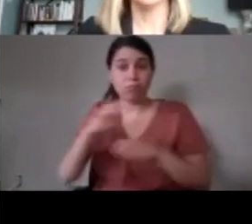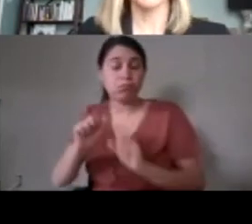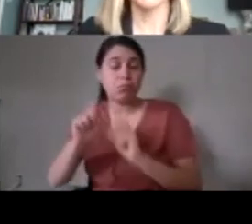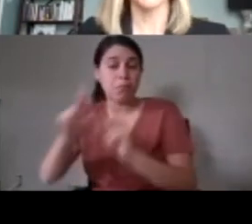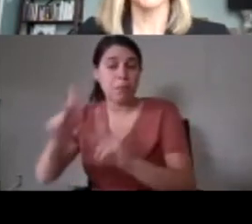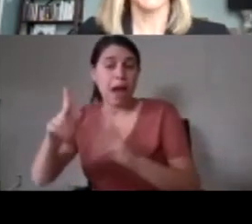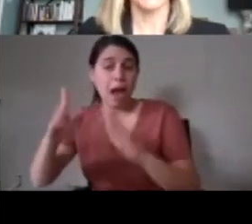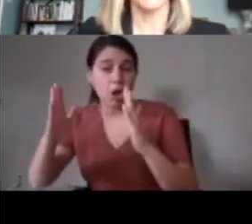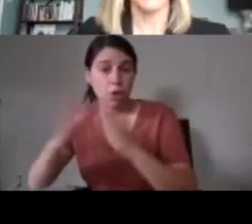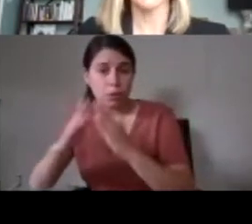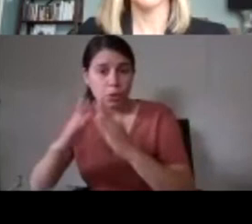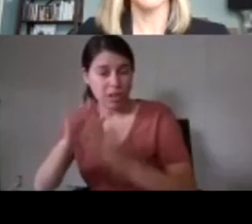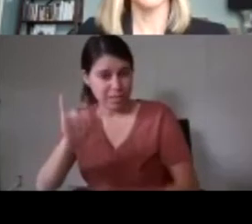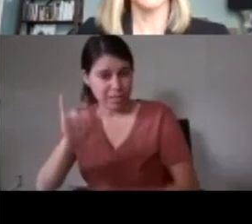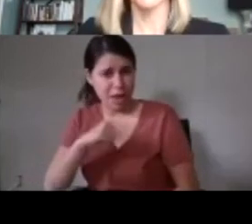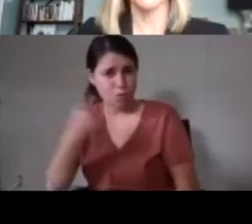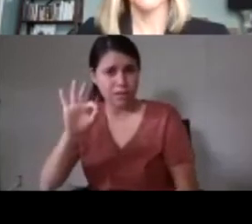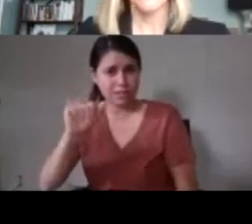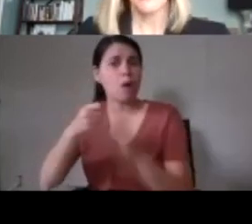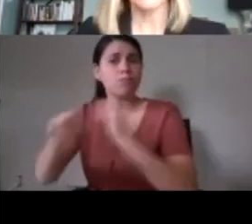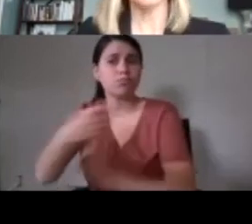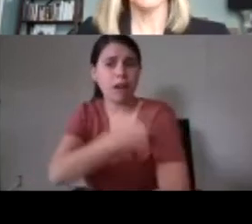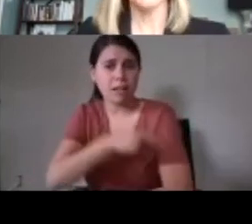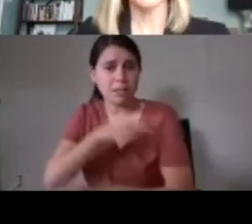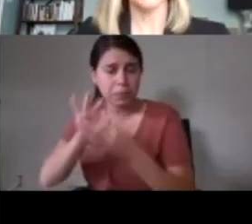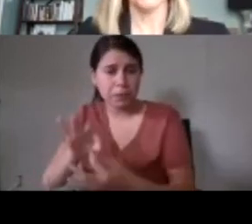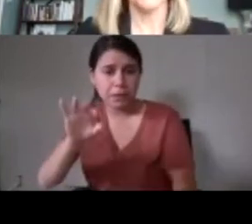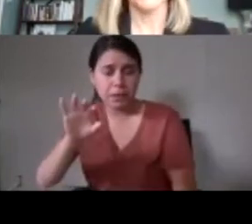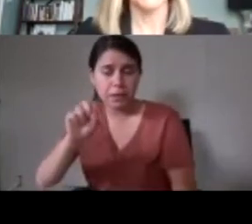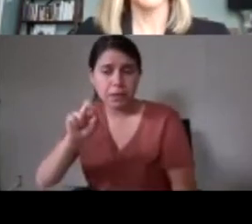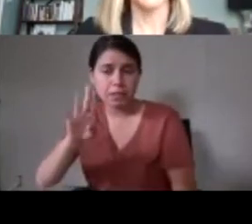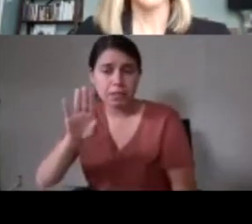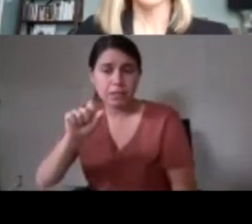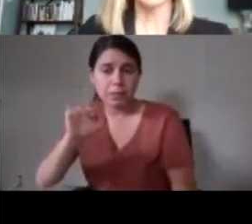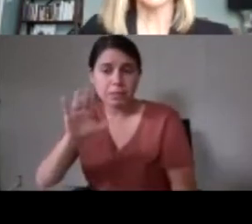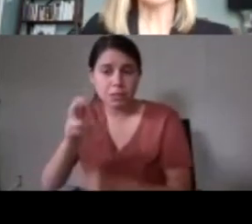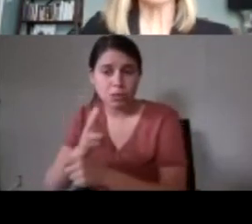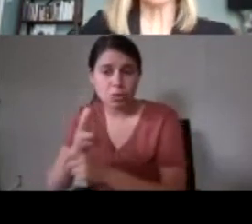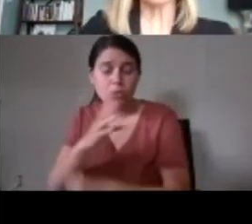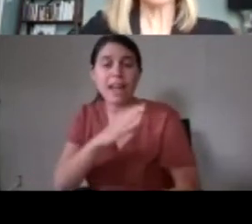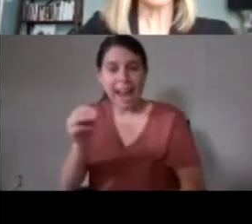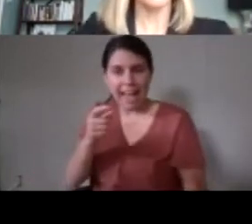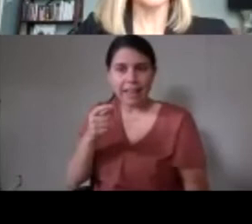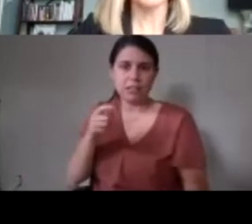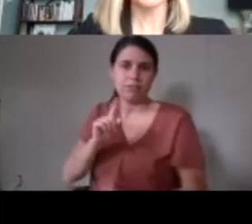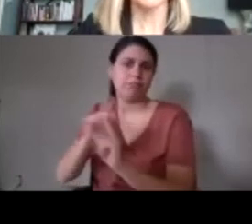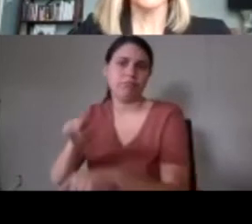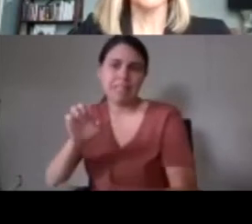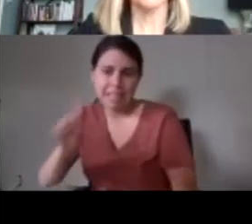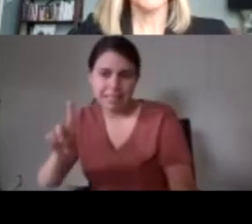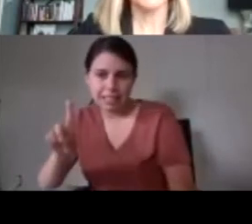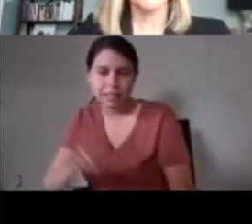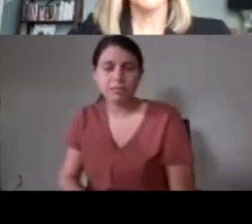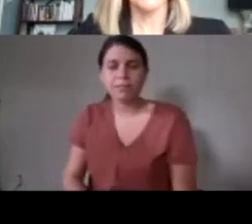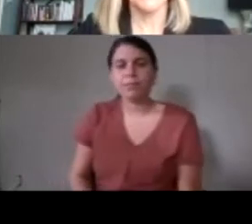for substance use related hospitalization and emergency room visits. So, so